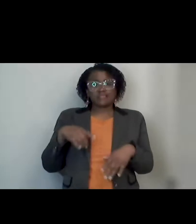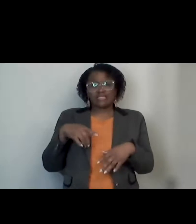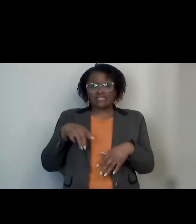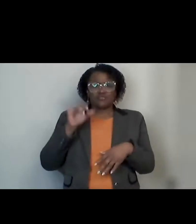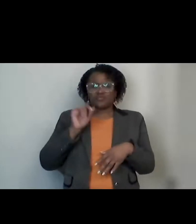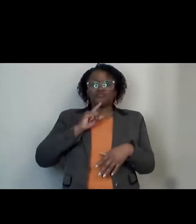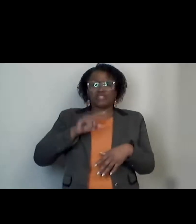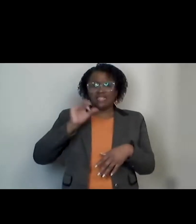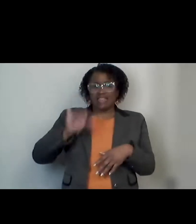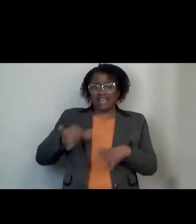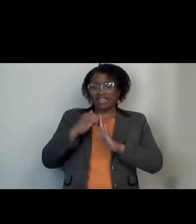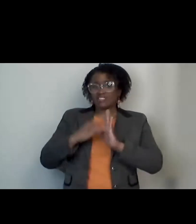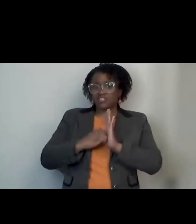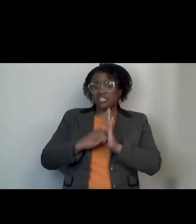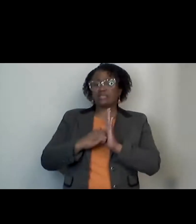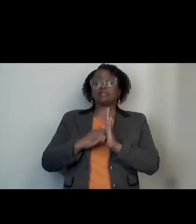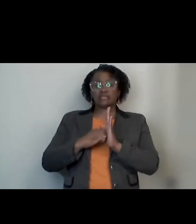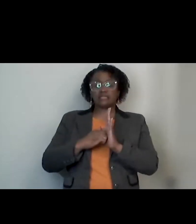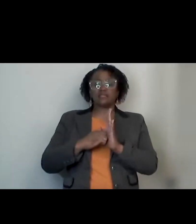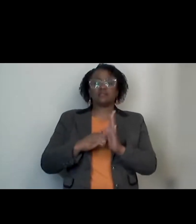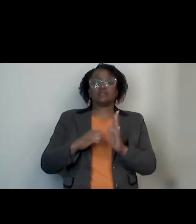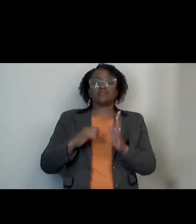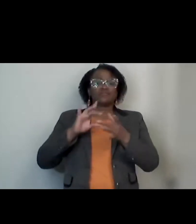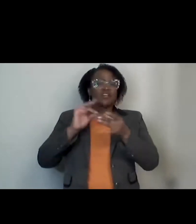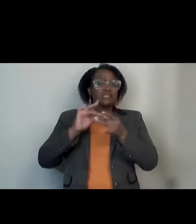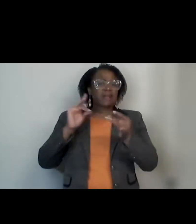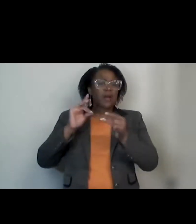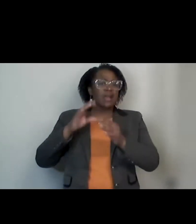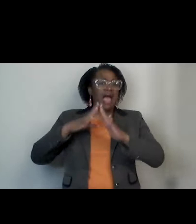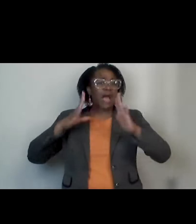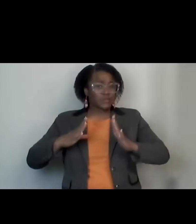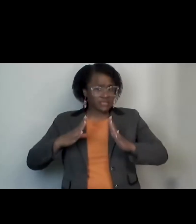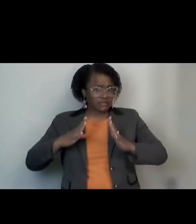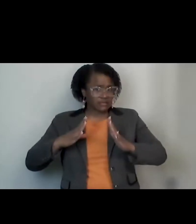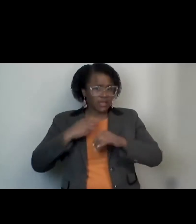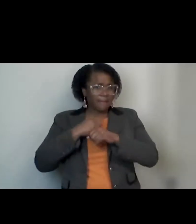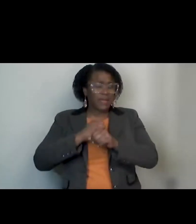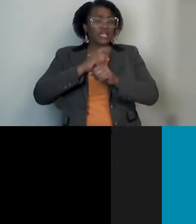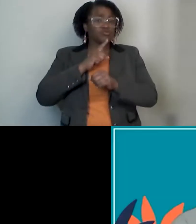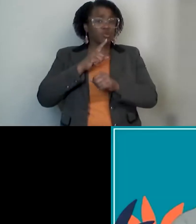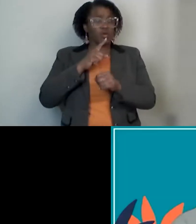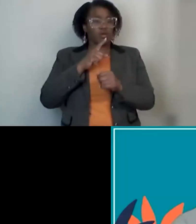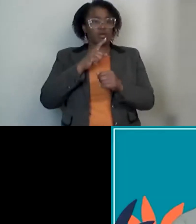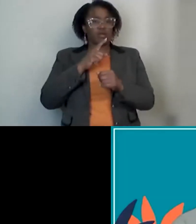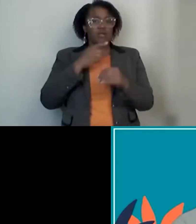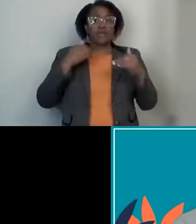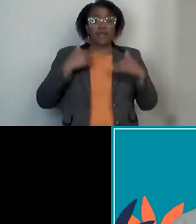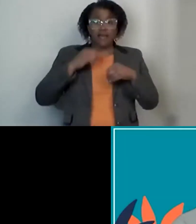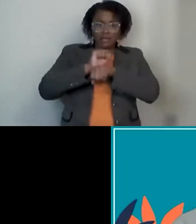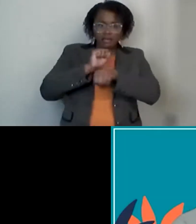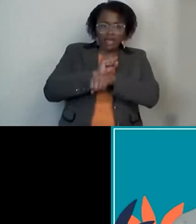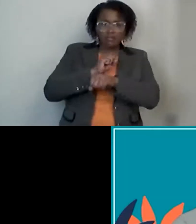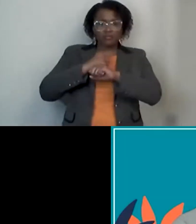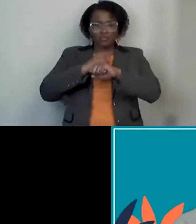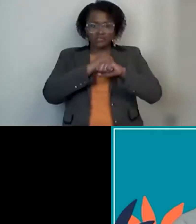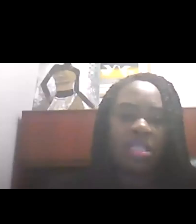really speaks to housing, right? Making sure that there are labor protections